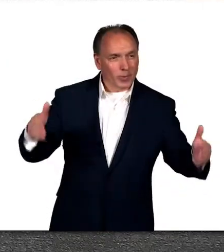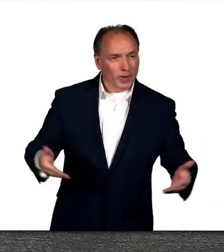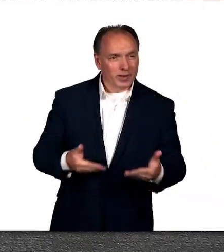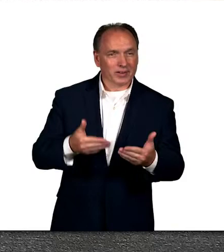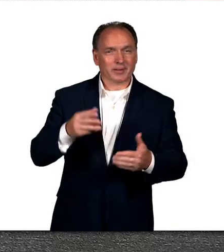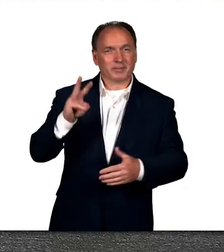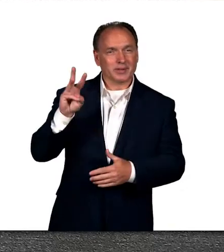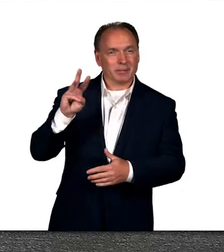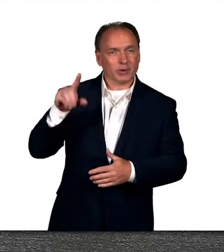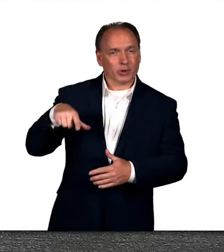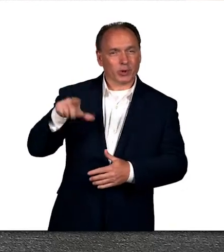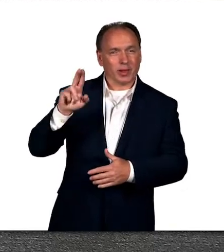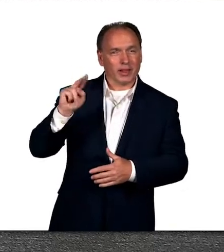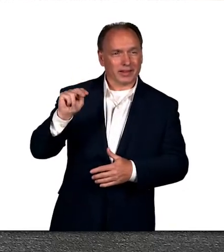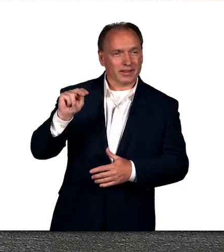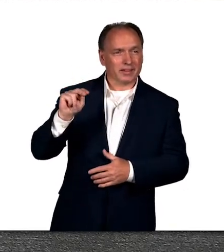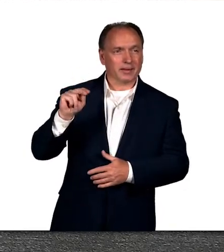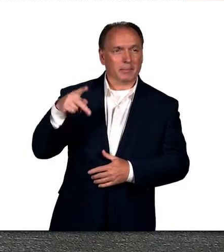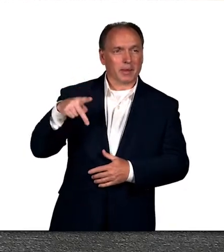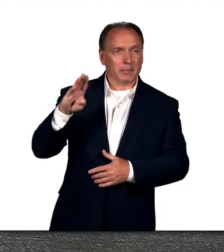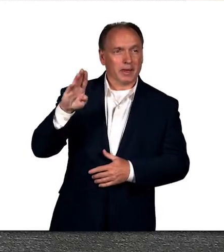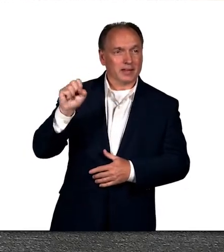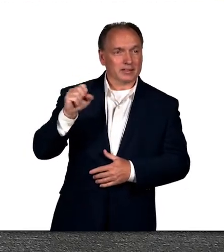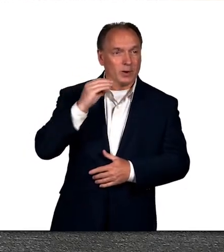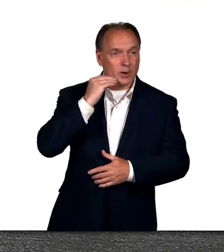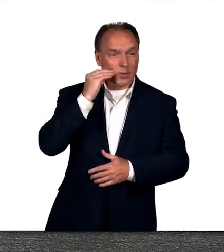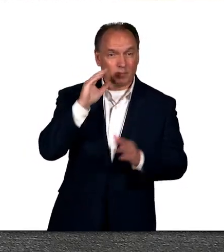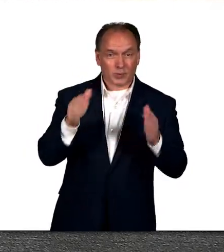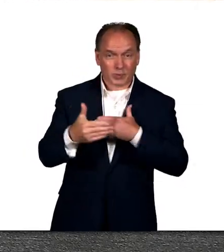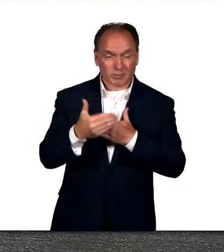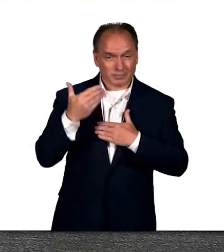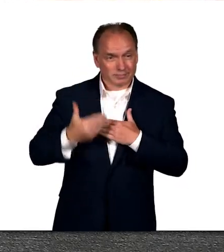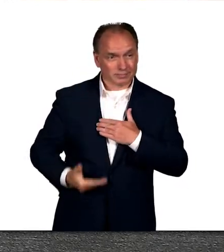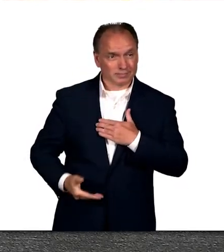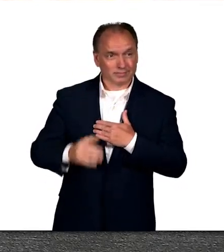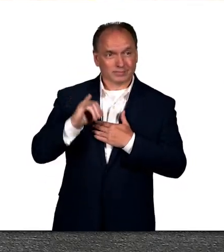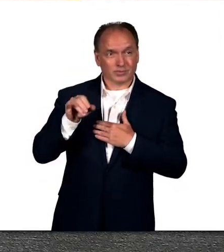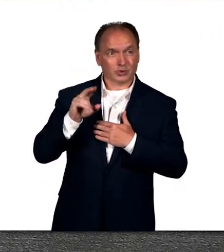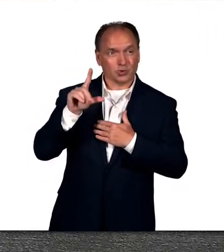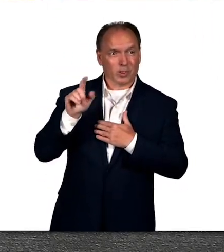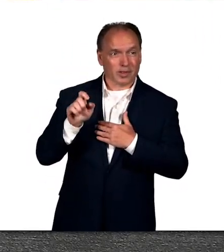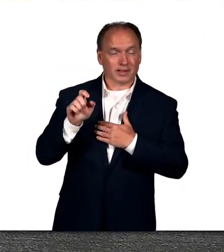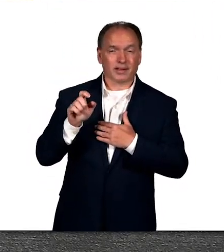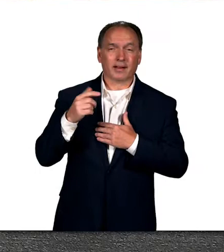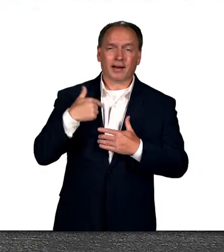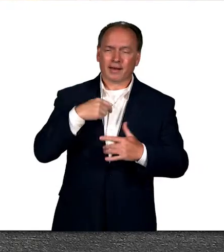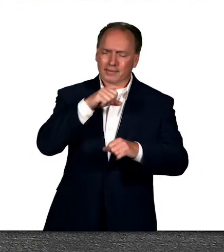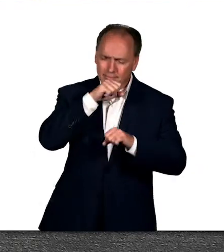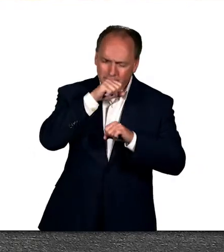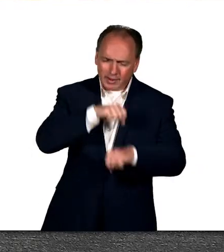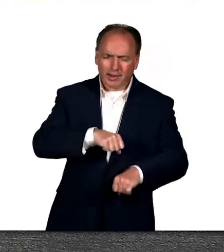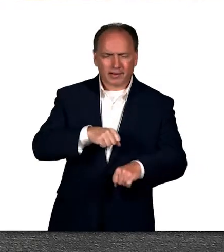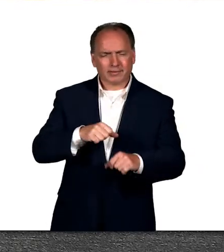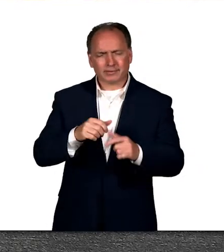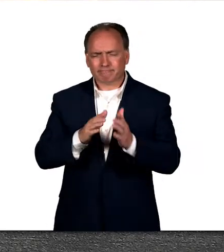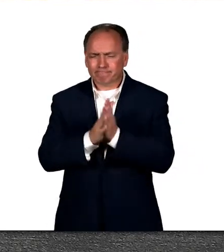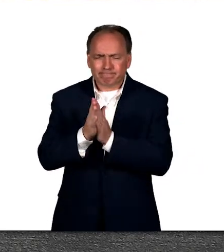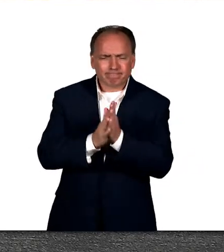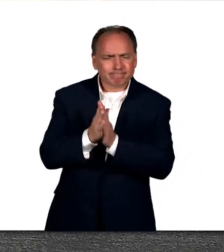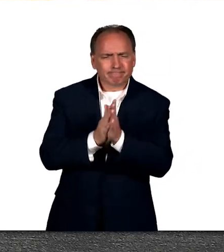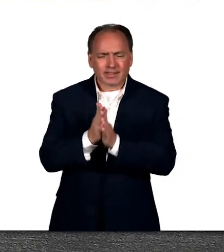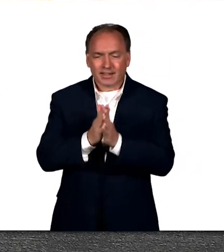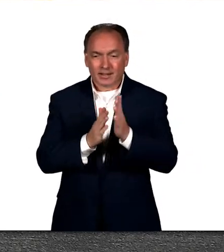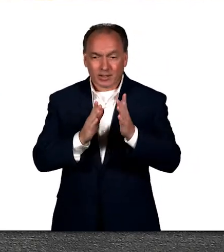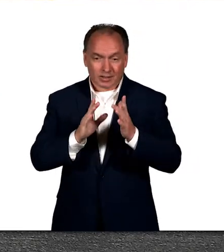Welcome to WQLN PBS Homeroom. My name is Miss Julie, and I love getting kids excited